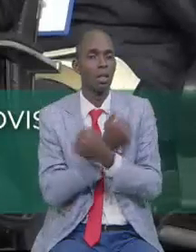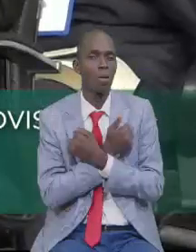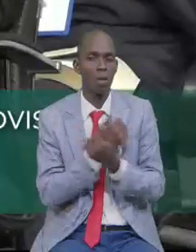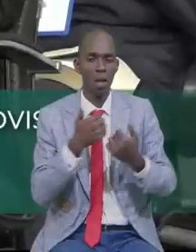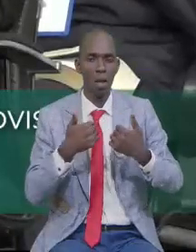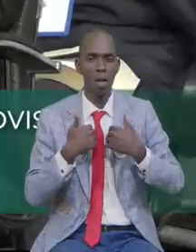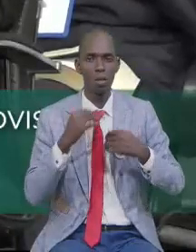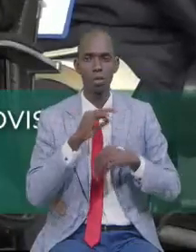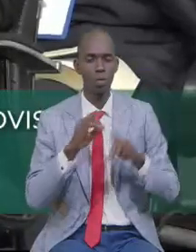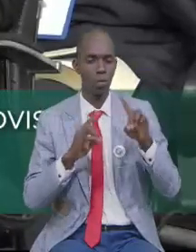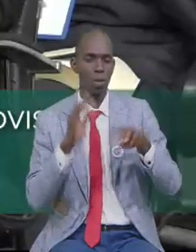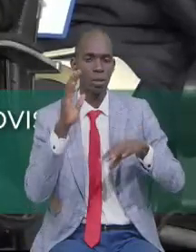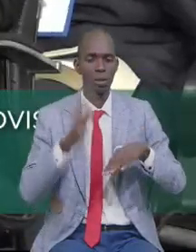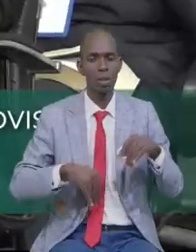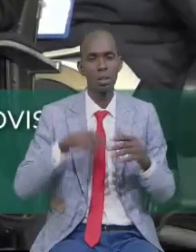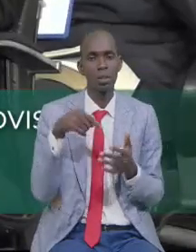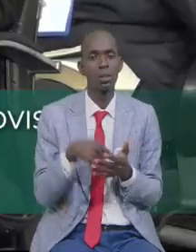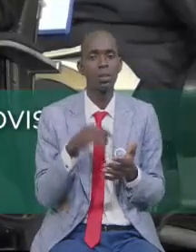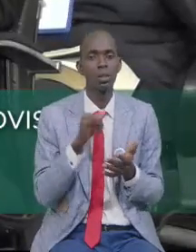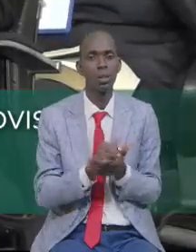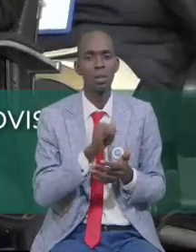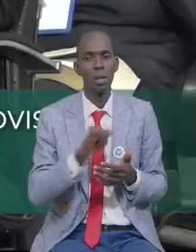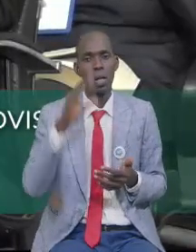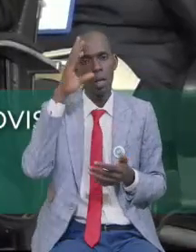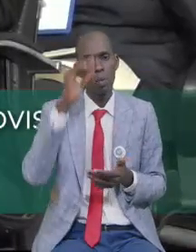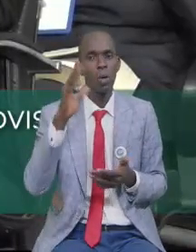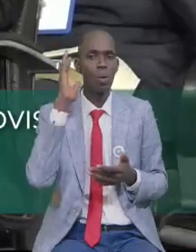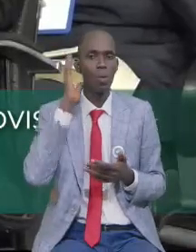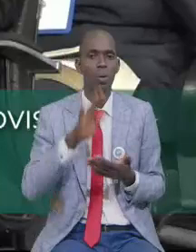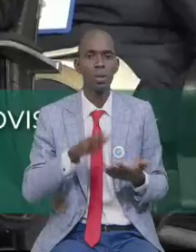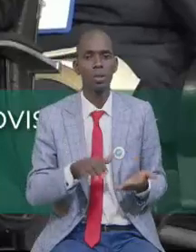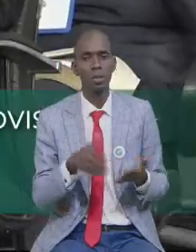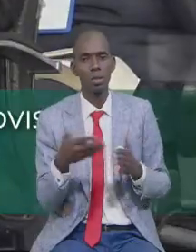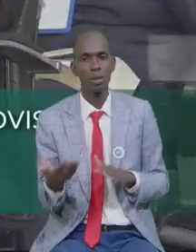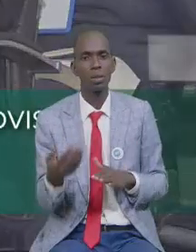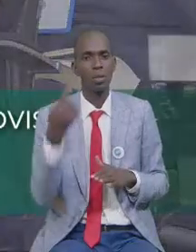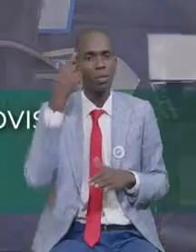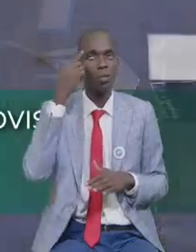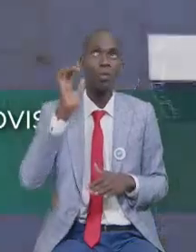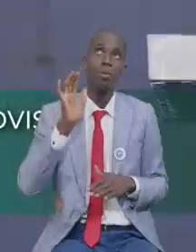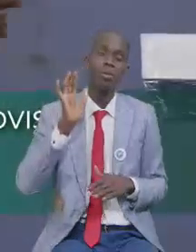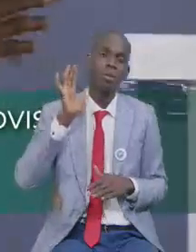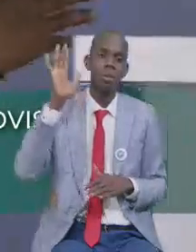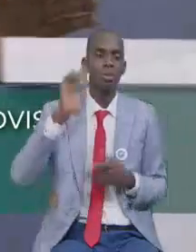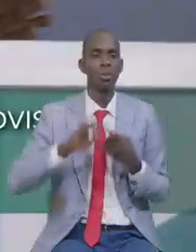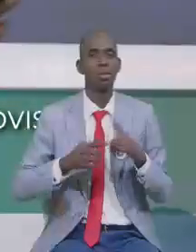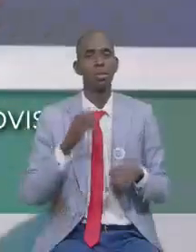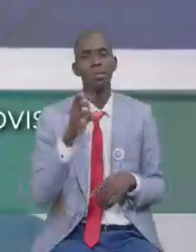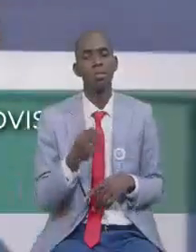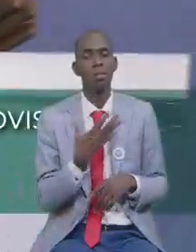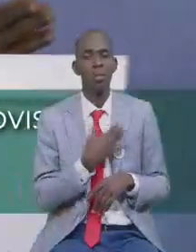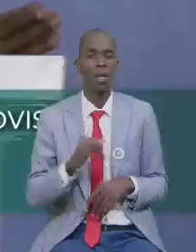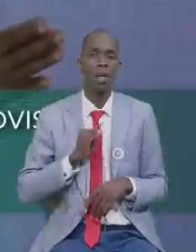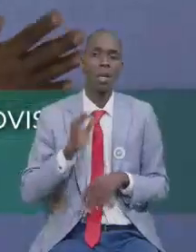than this, that a man will die for his friends. And I call you friends,